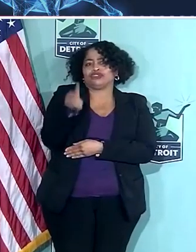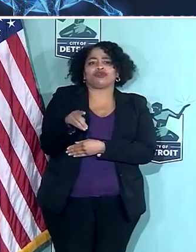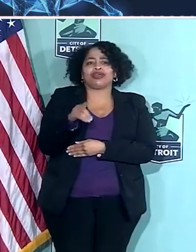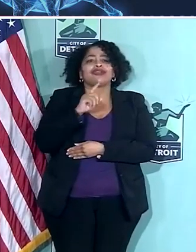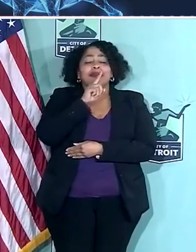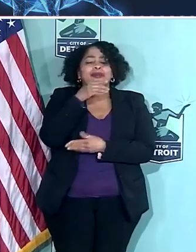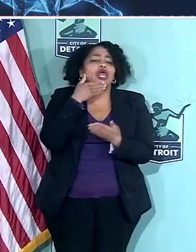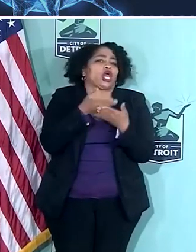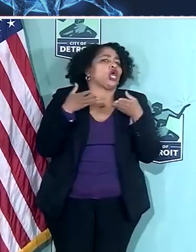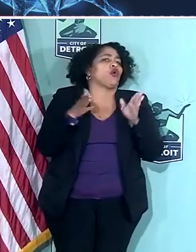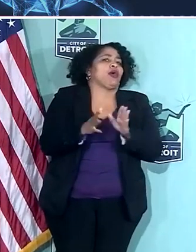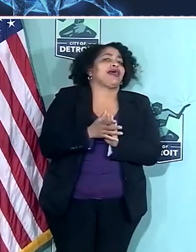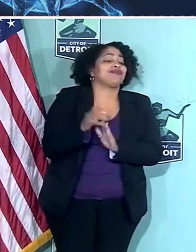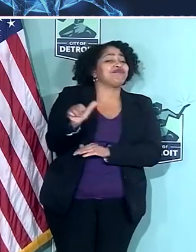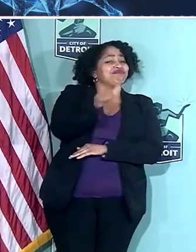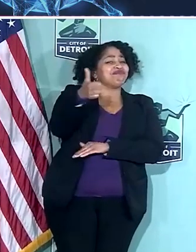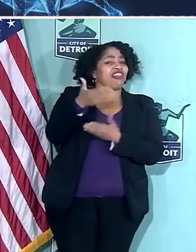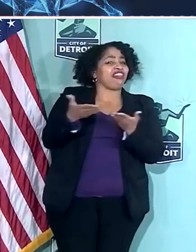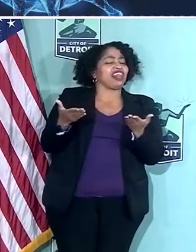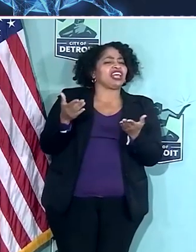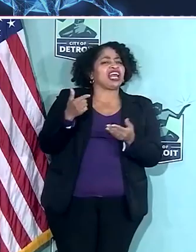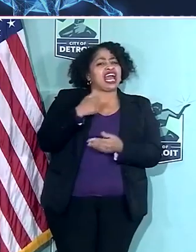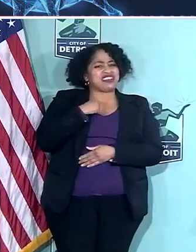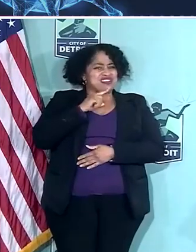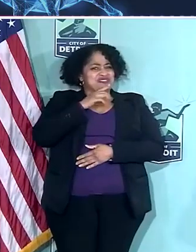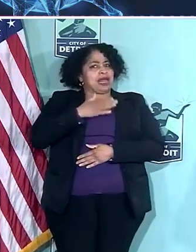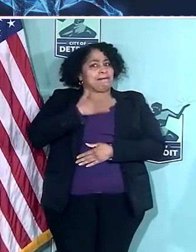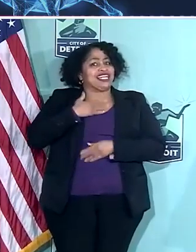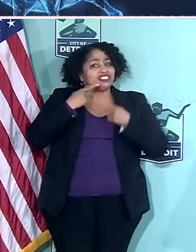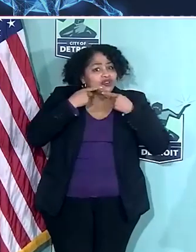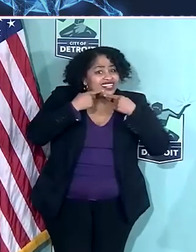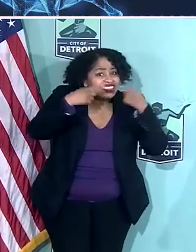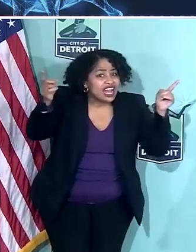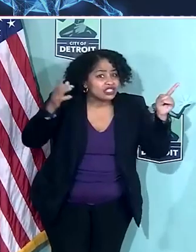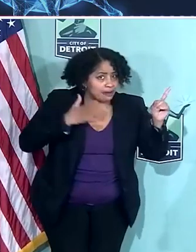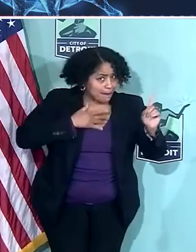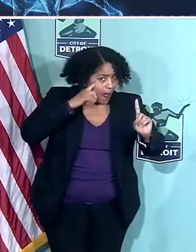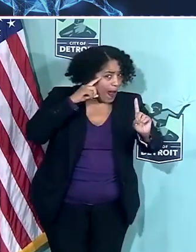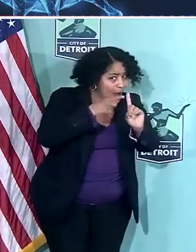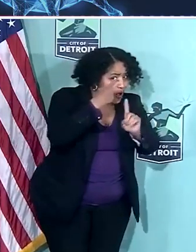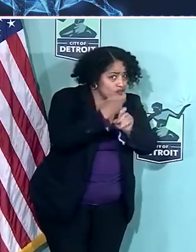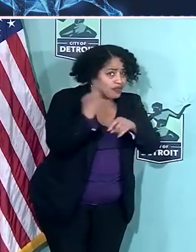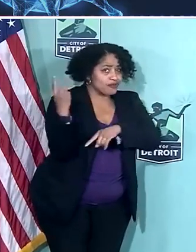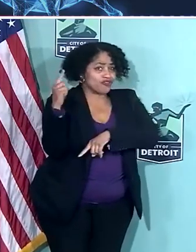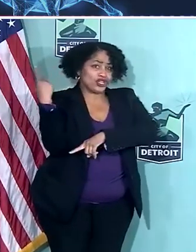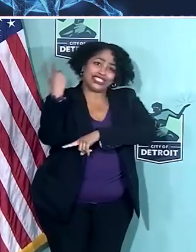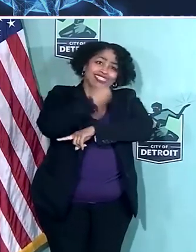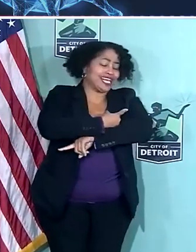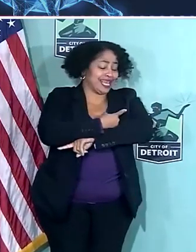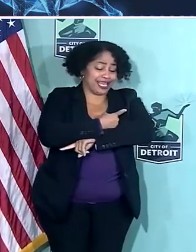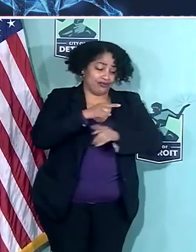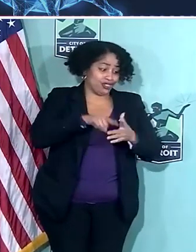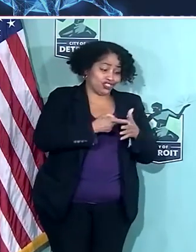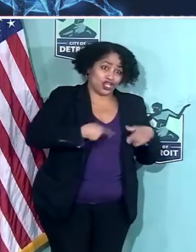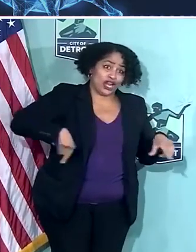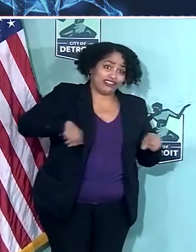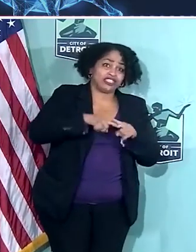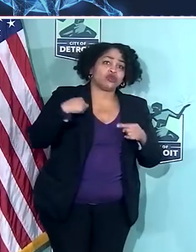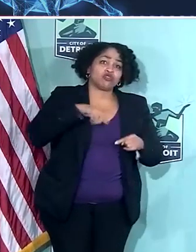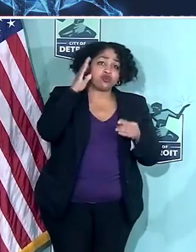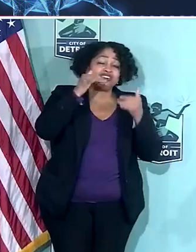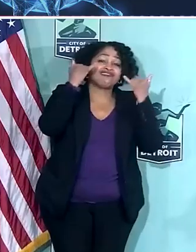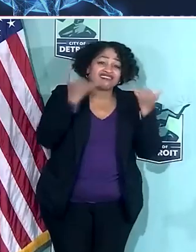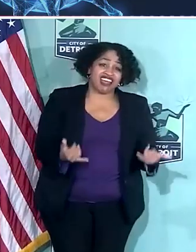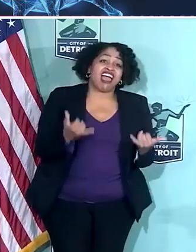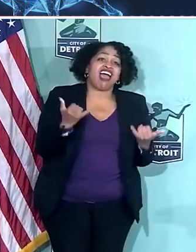way. The other thing is this. I am really pleased to announce what has been my goal from day one. We will now be